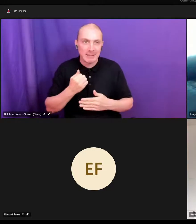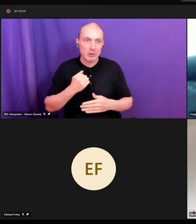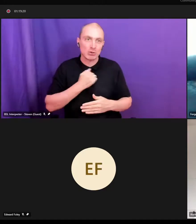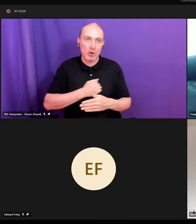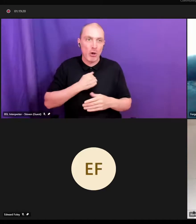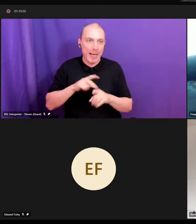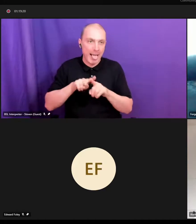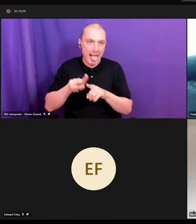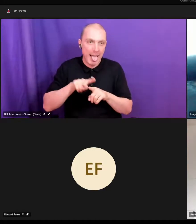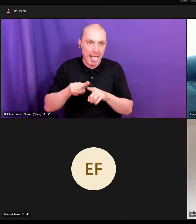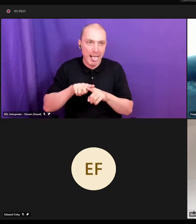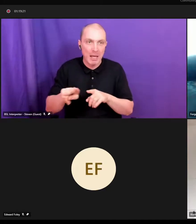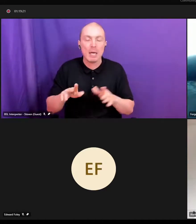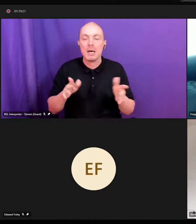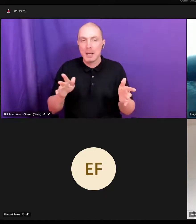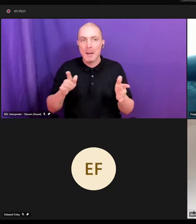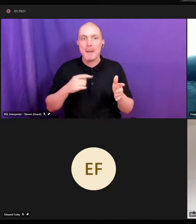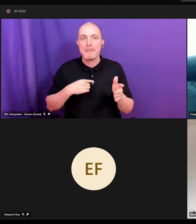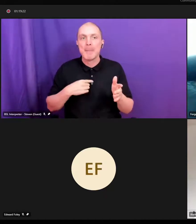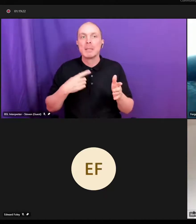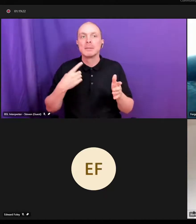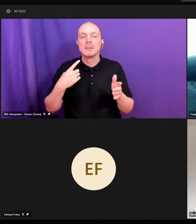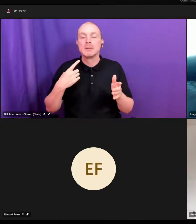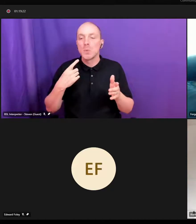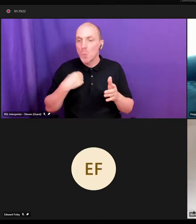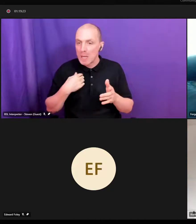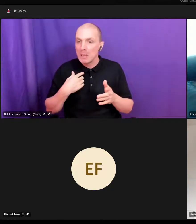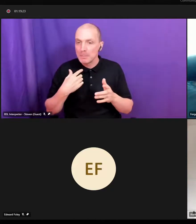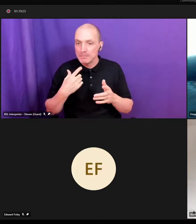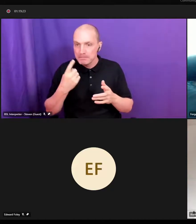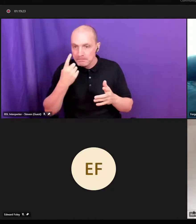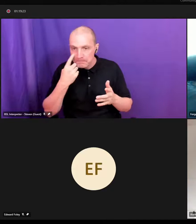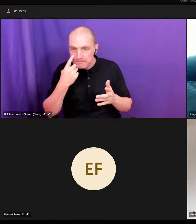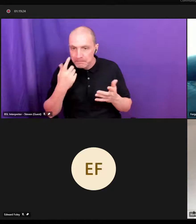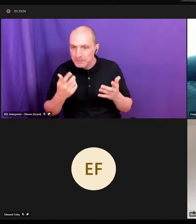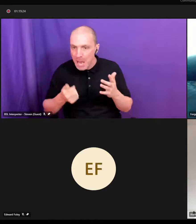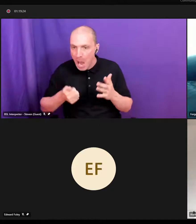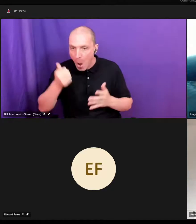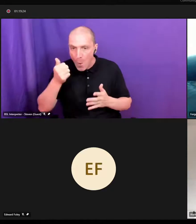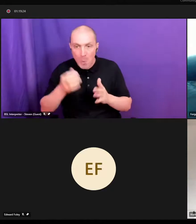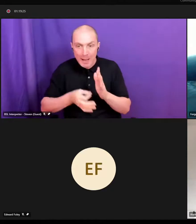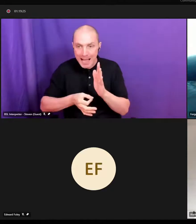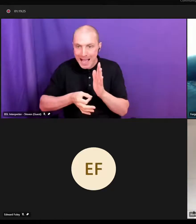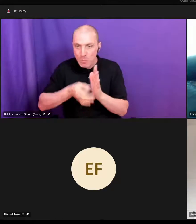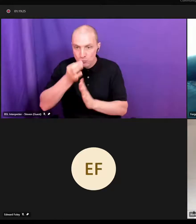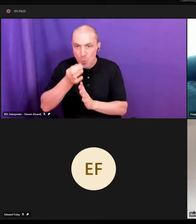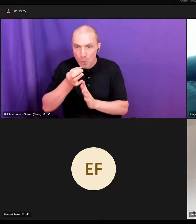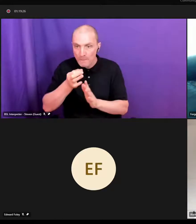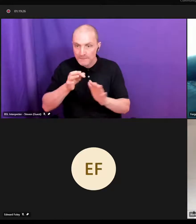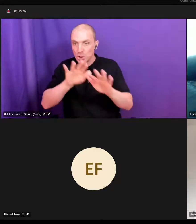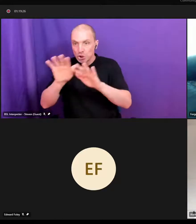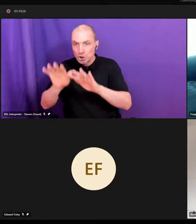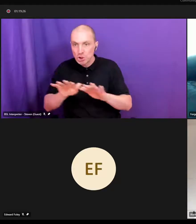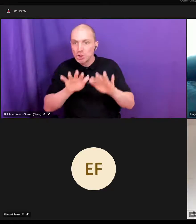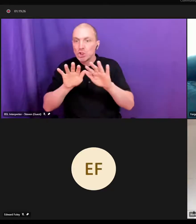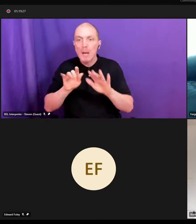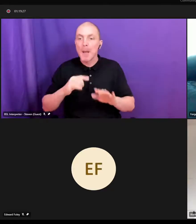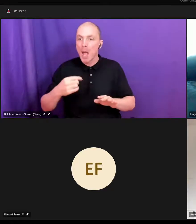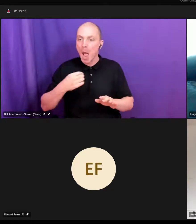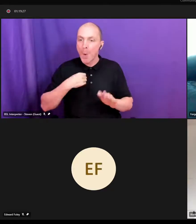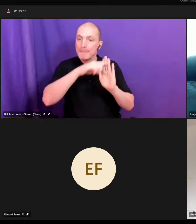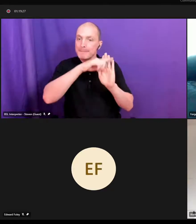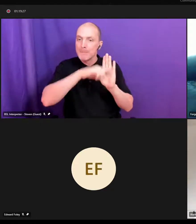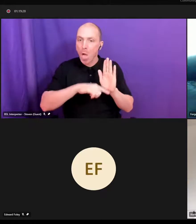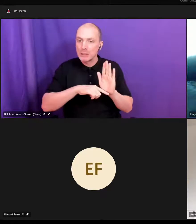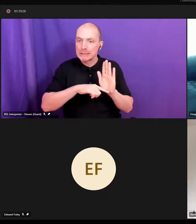we are always continually looking to see where we can improve what's there. But we have got a policy just now of not adding any more play